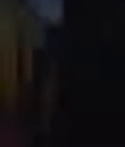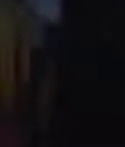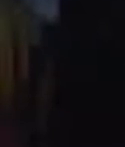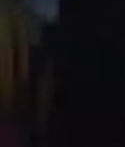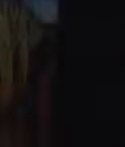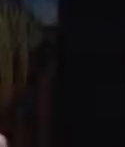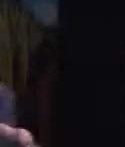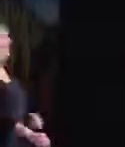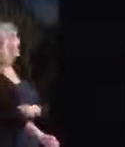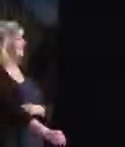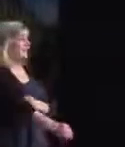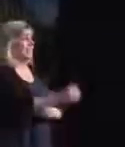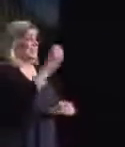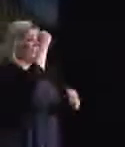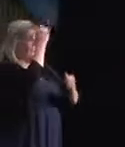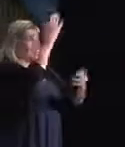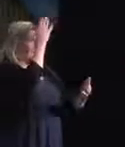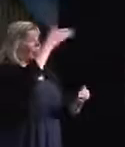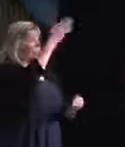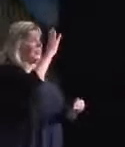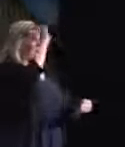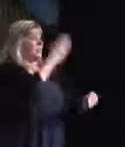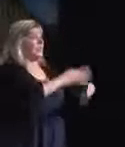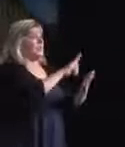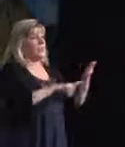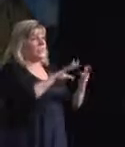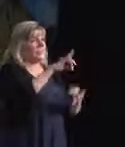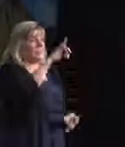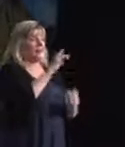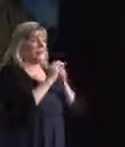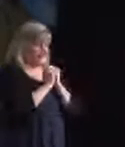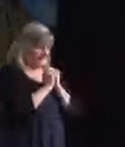En el nombre de Padre, Hijo y Espíritu Santo.